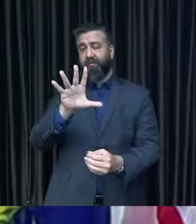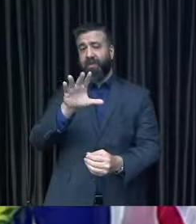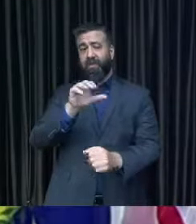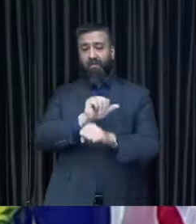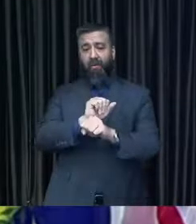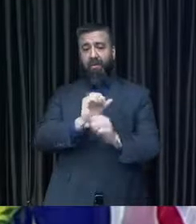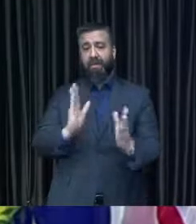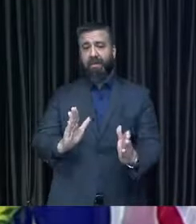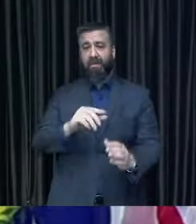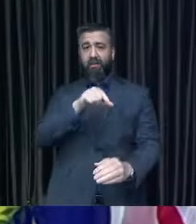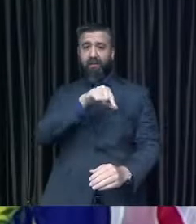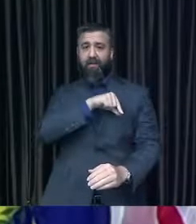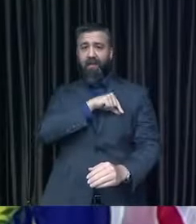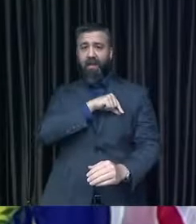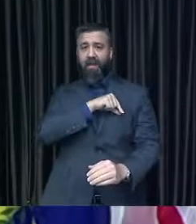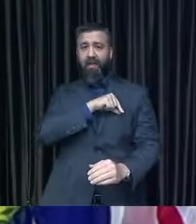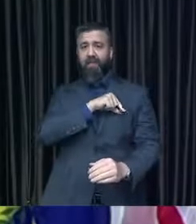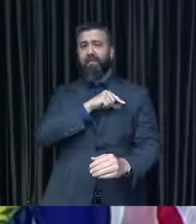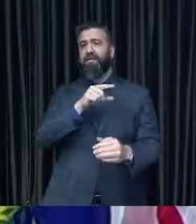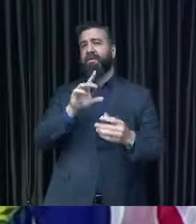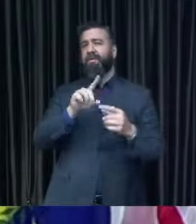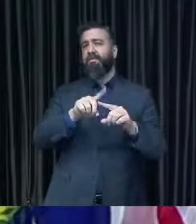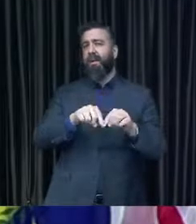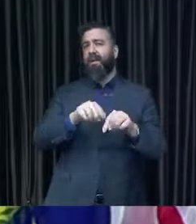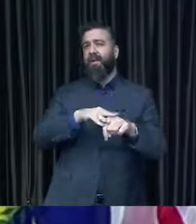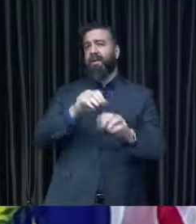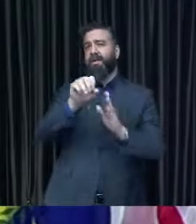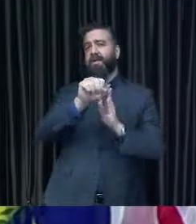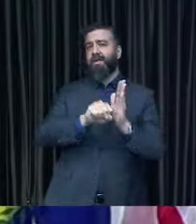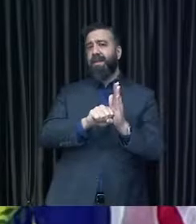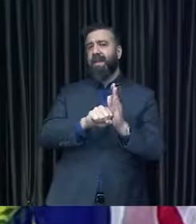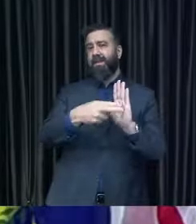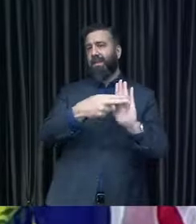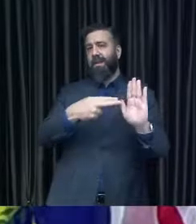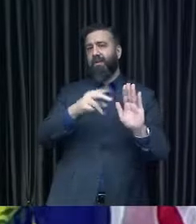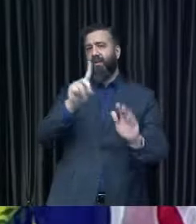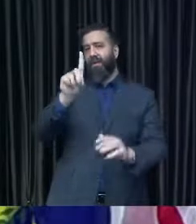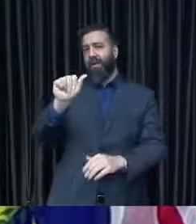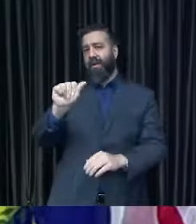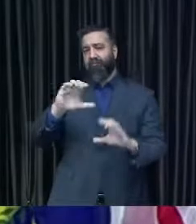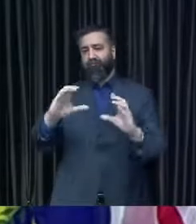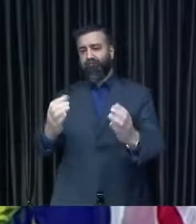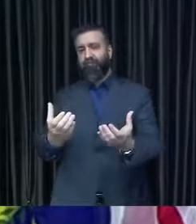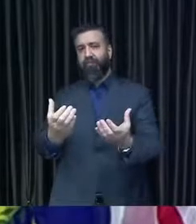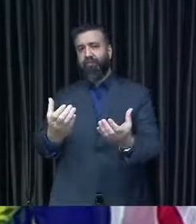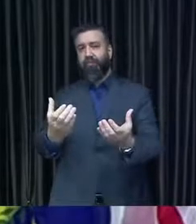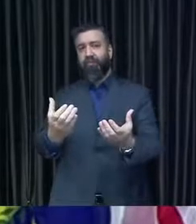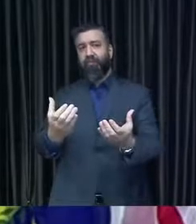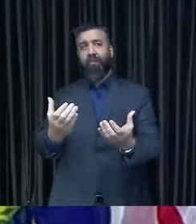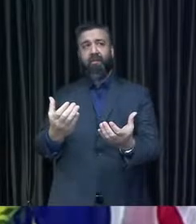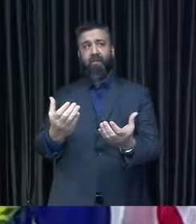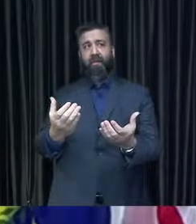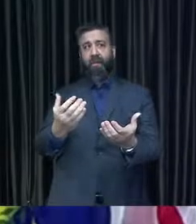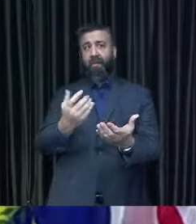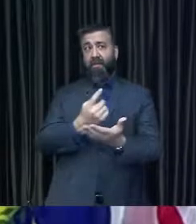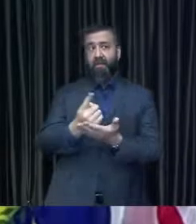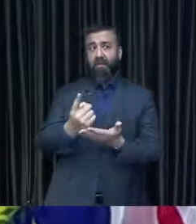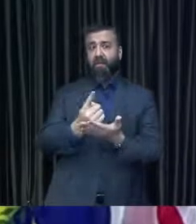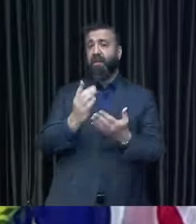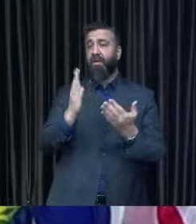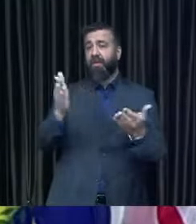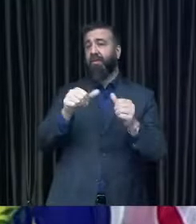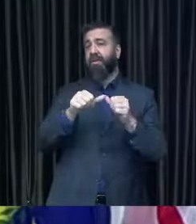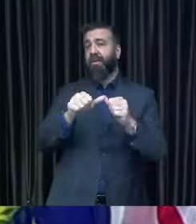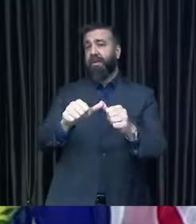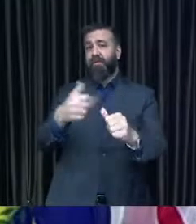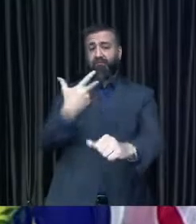based on the state's 1A tier of healthcare workers. This week, we will continue to offer vaccinations to healthcare department employees as